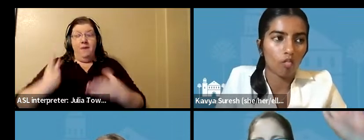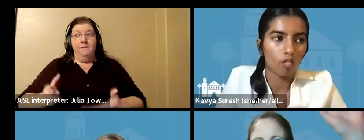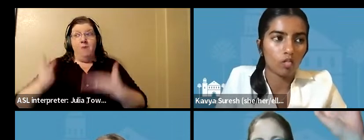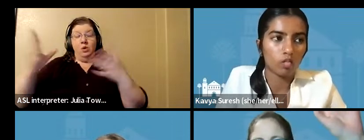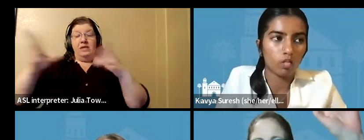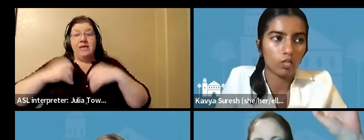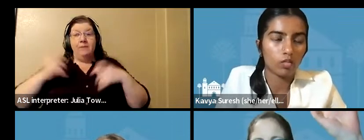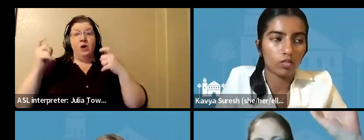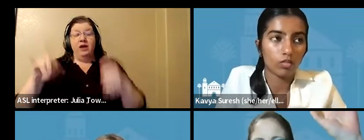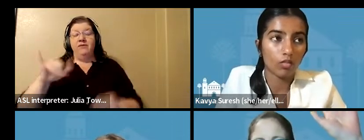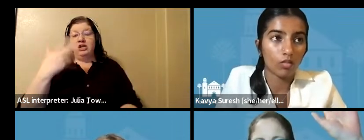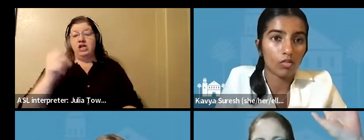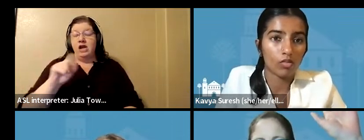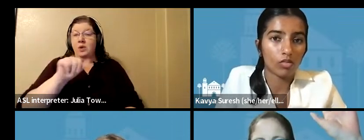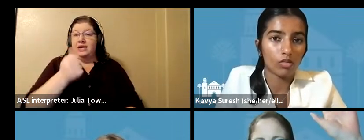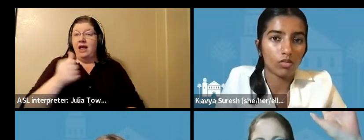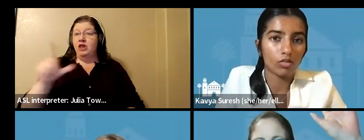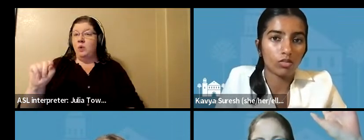10th, 2023?